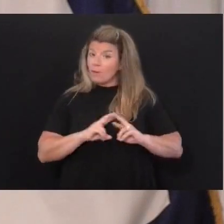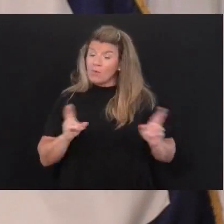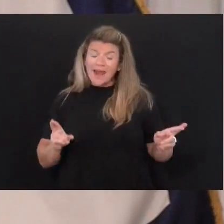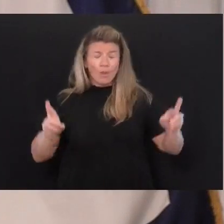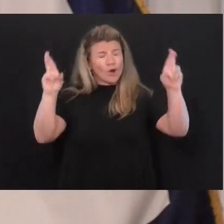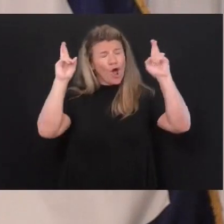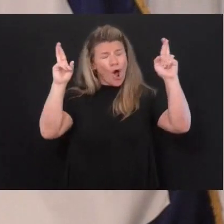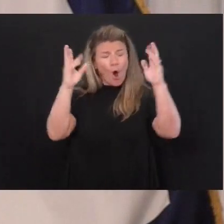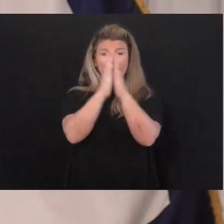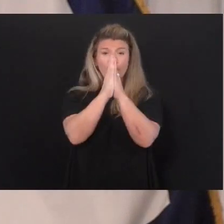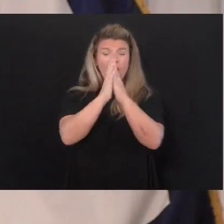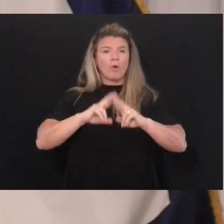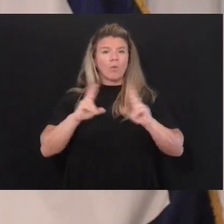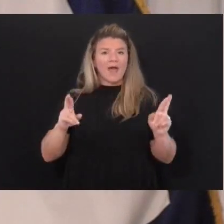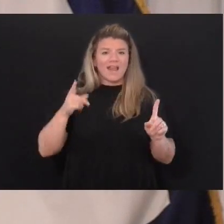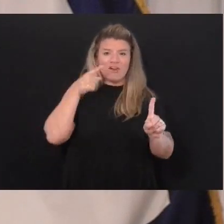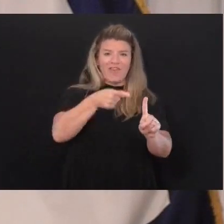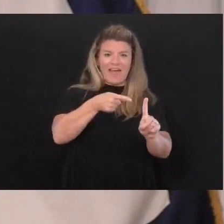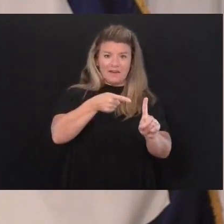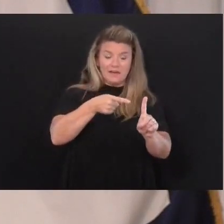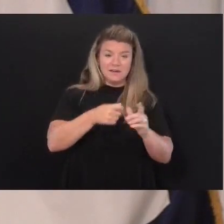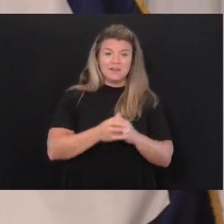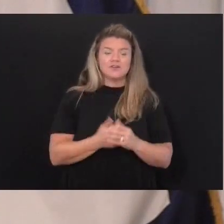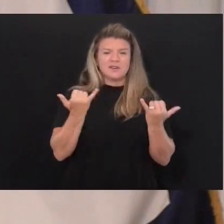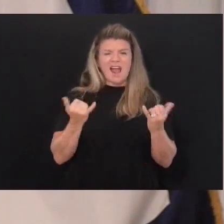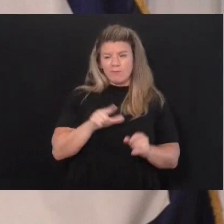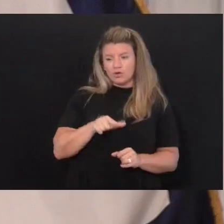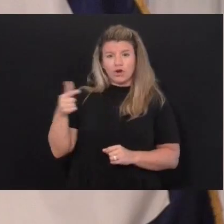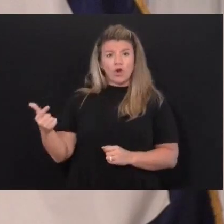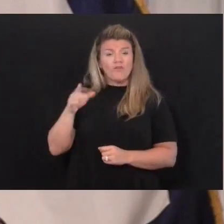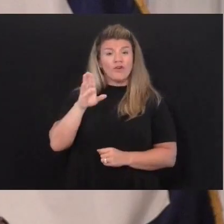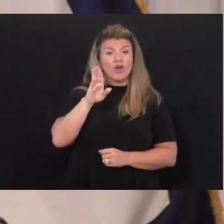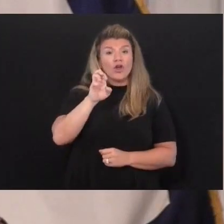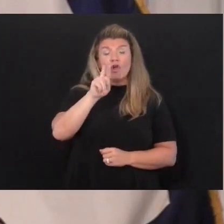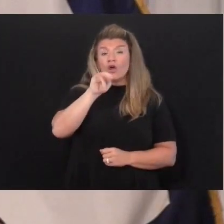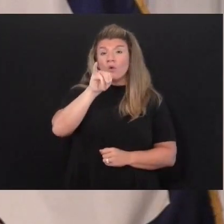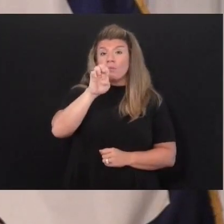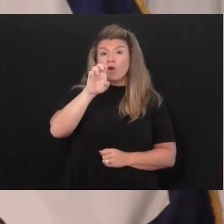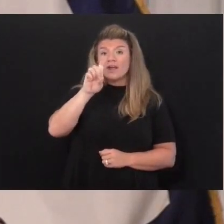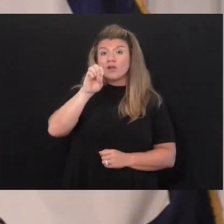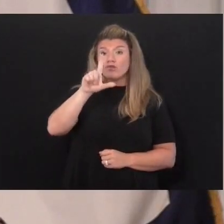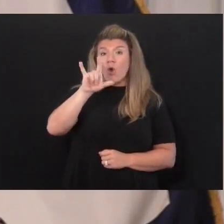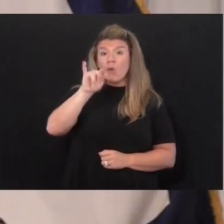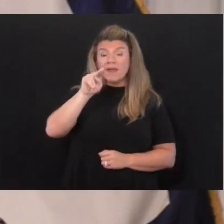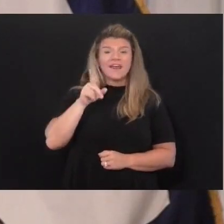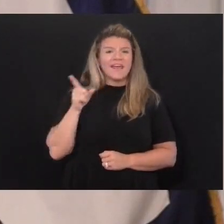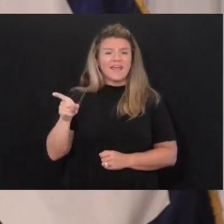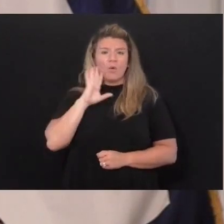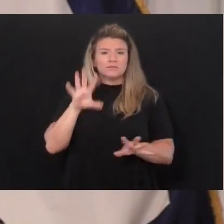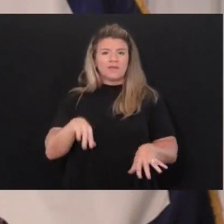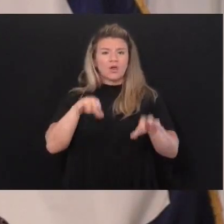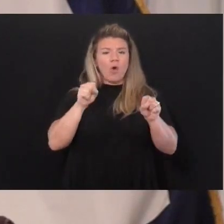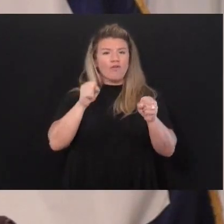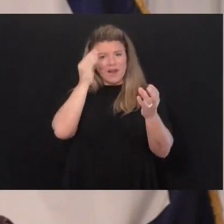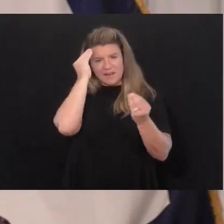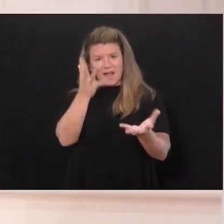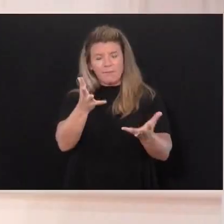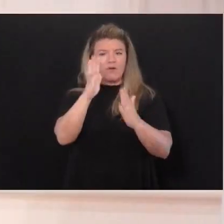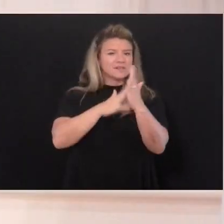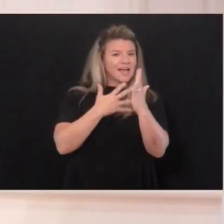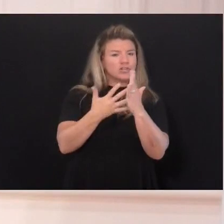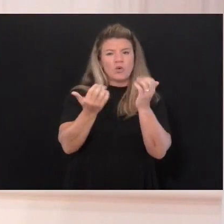much stuff. She has an incredible resume, and she is excited about being a part of this team. And there's not